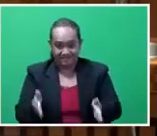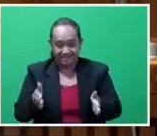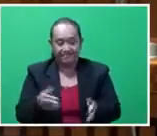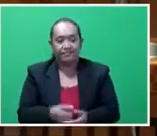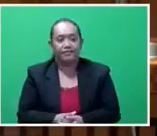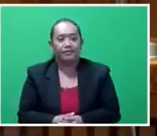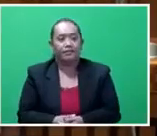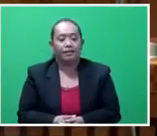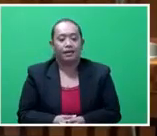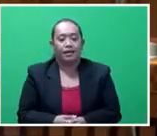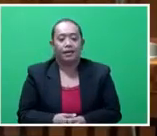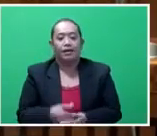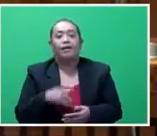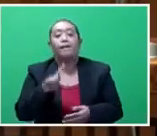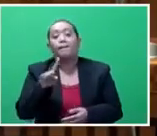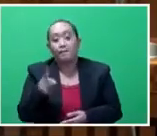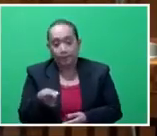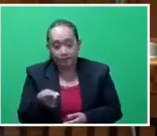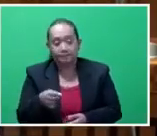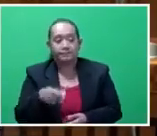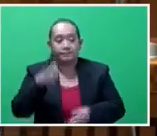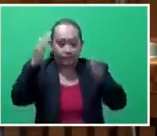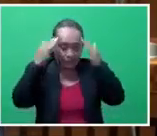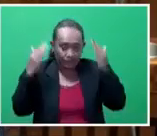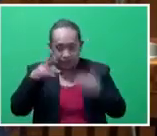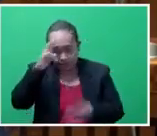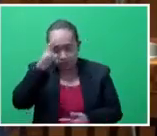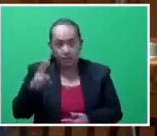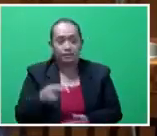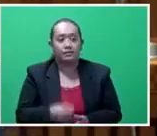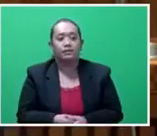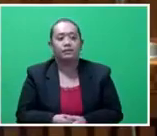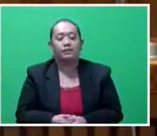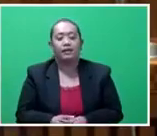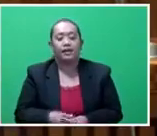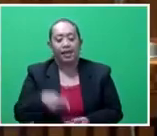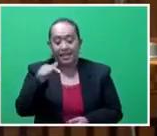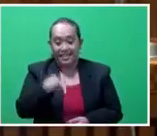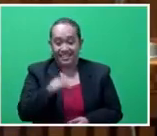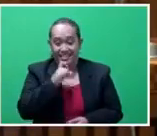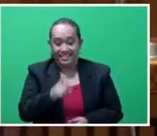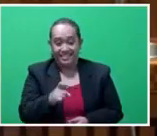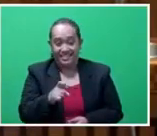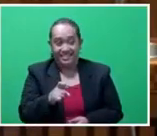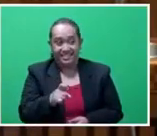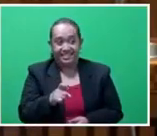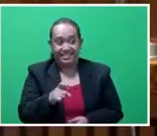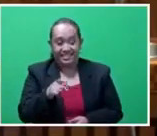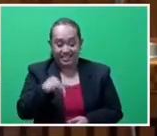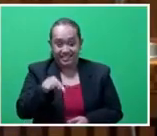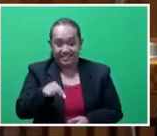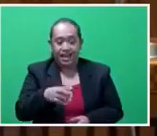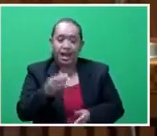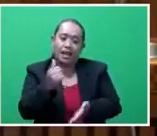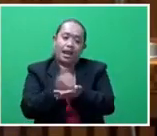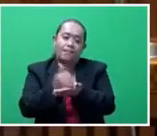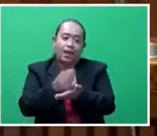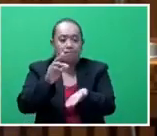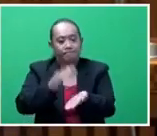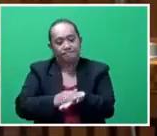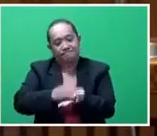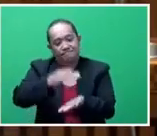However, Mr. Speaker, sir, as we have seen now, that this number has increased, and of course it has also meant that